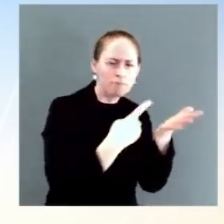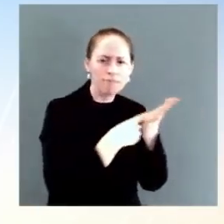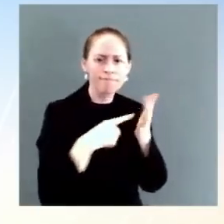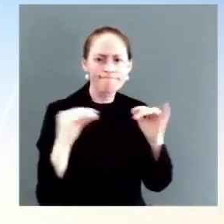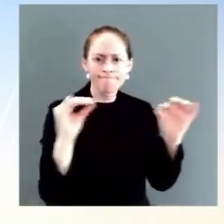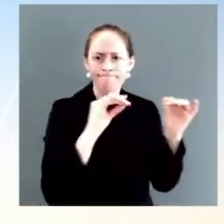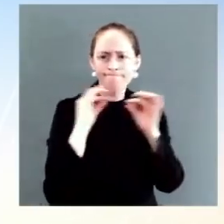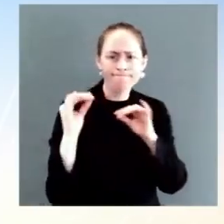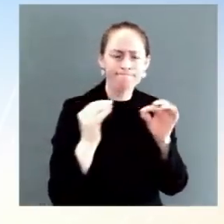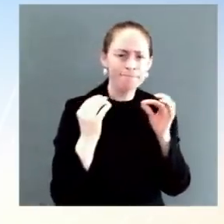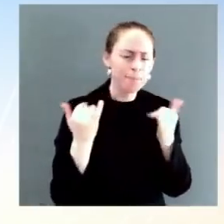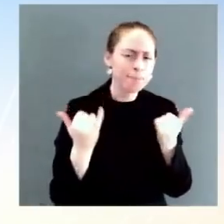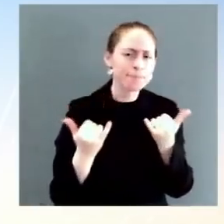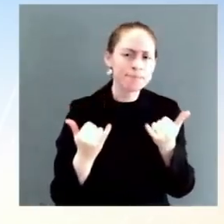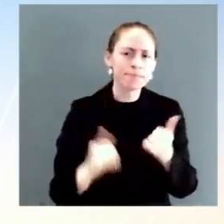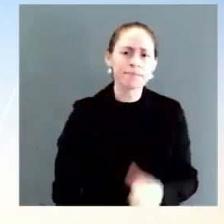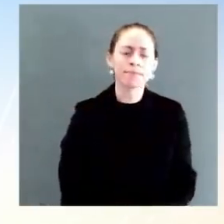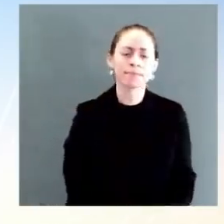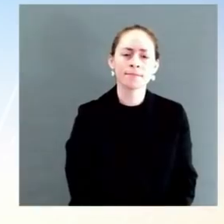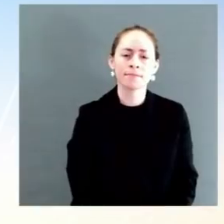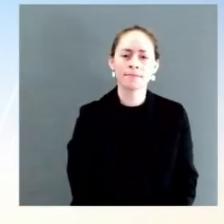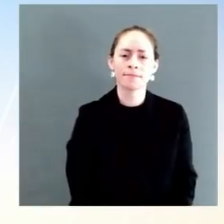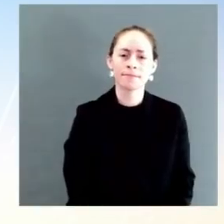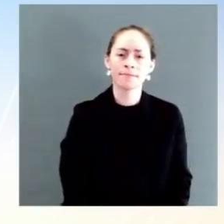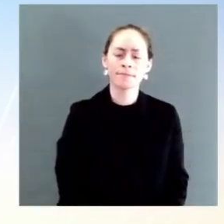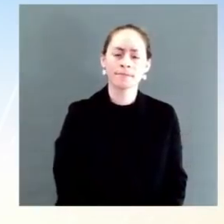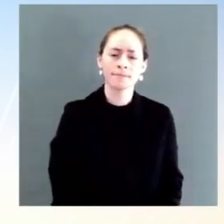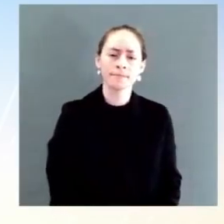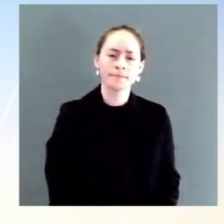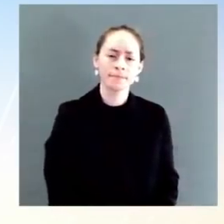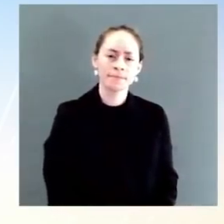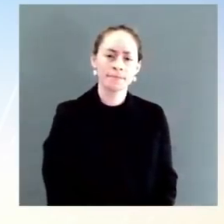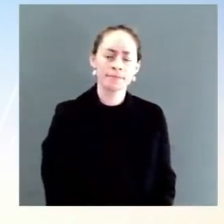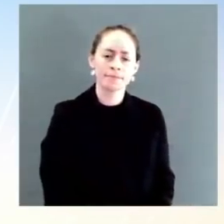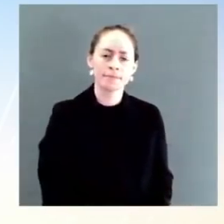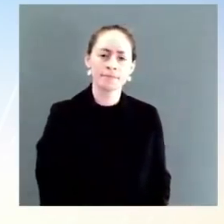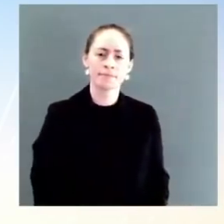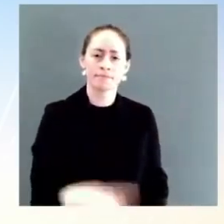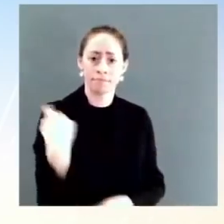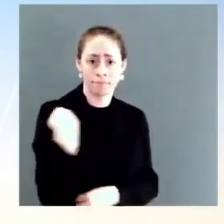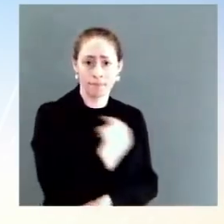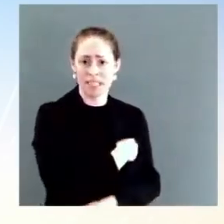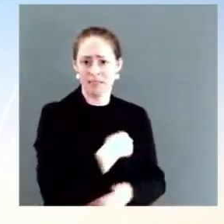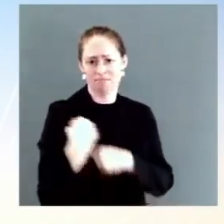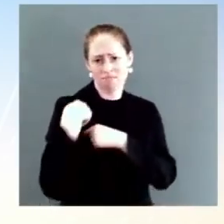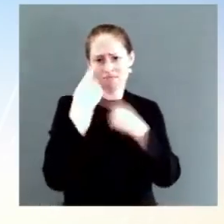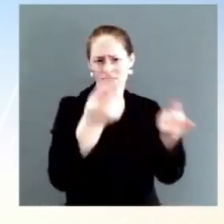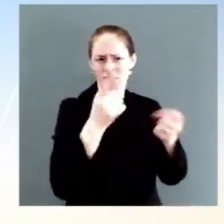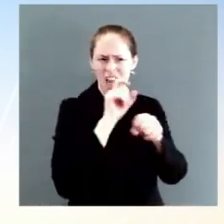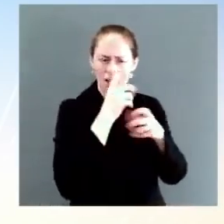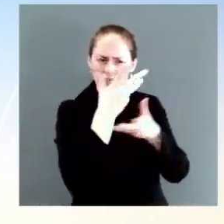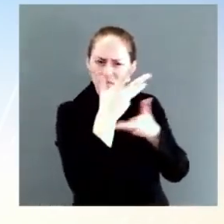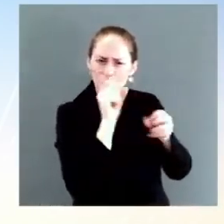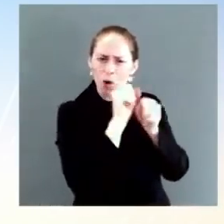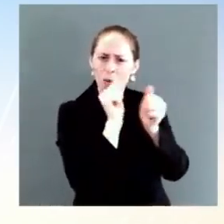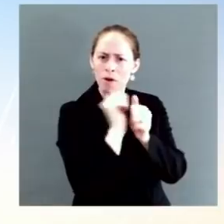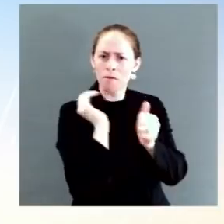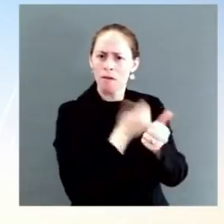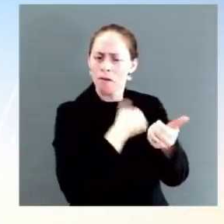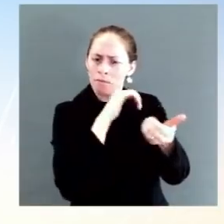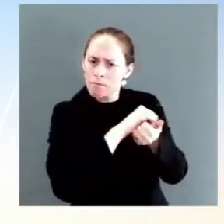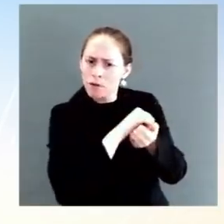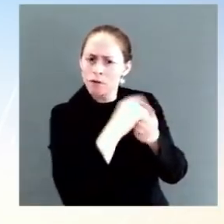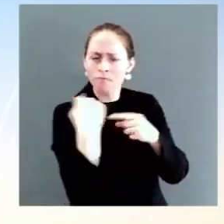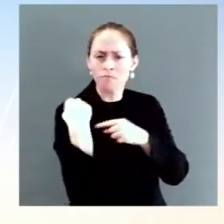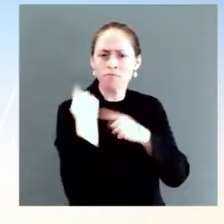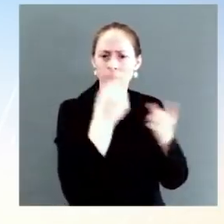engaging intensely on this issue with our allies and partners, including, of course, on this trip. We've also been in touch directly with the Ukrainians as well as the Russians. In